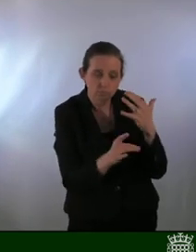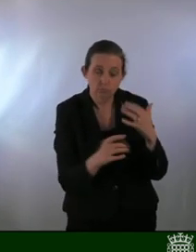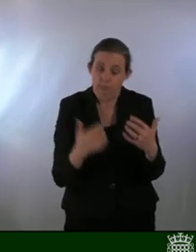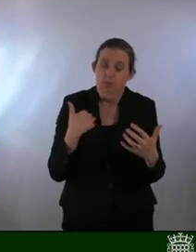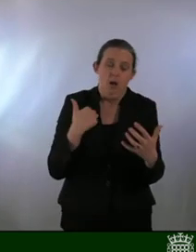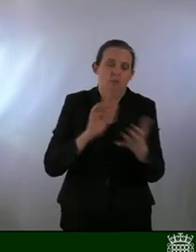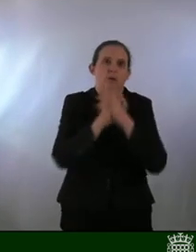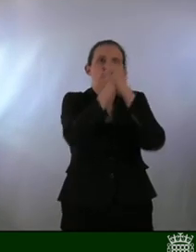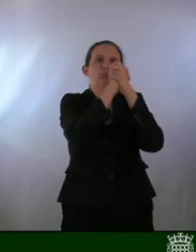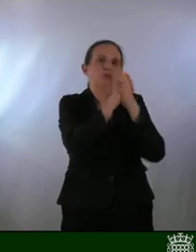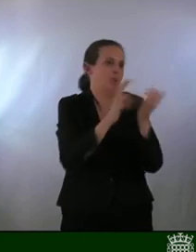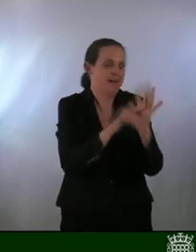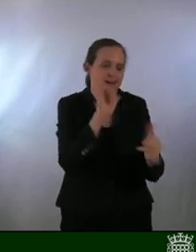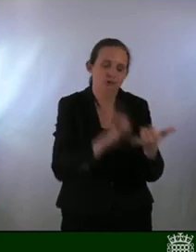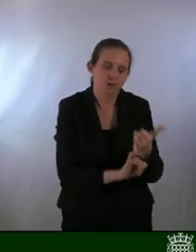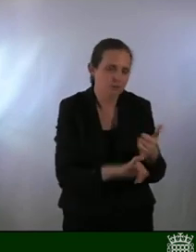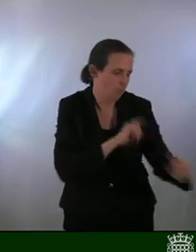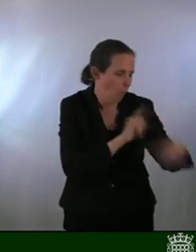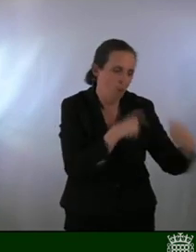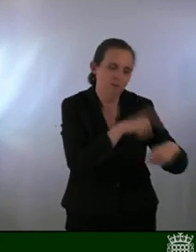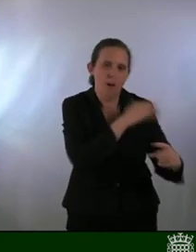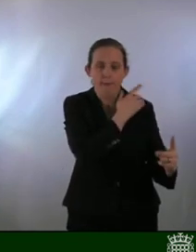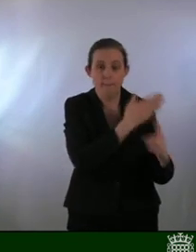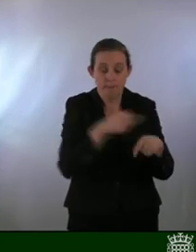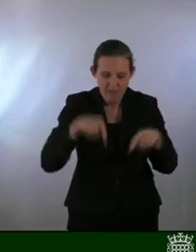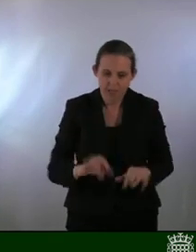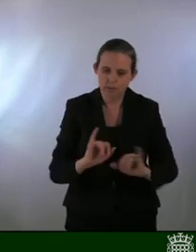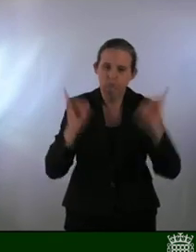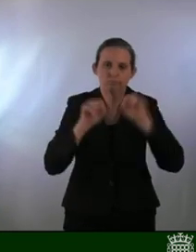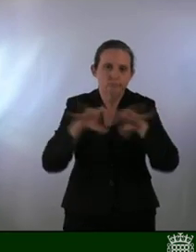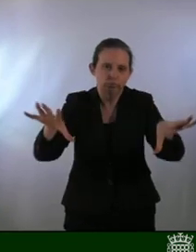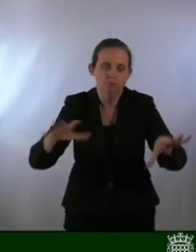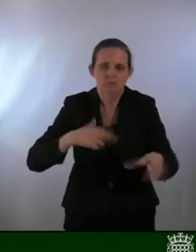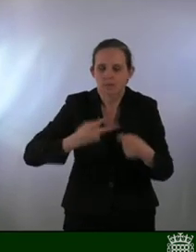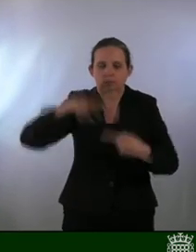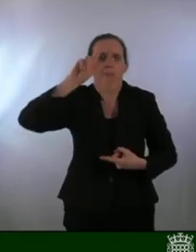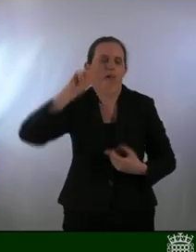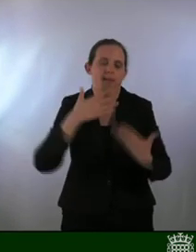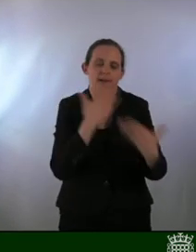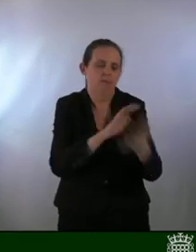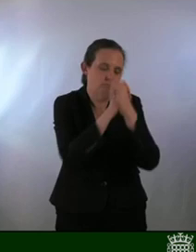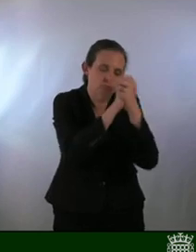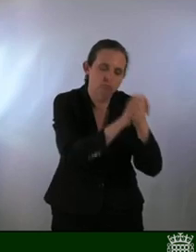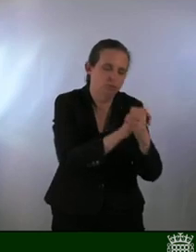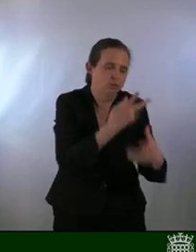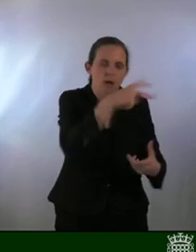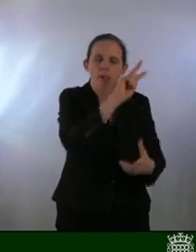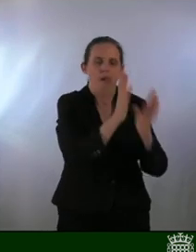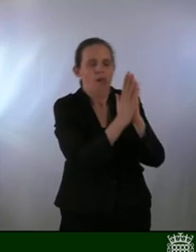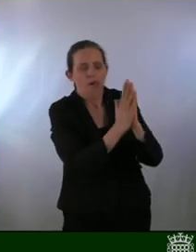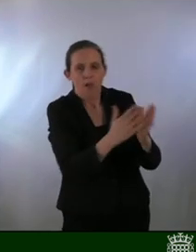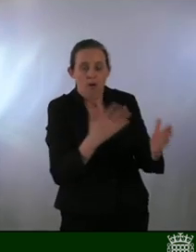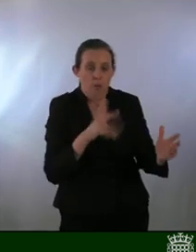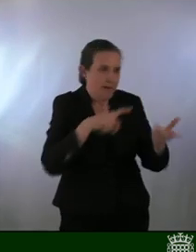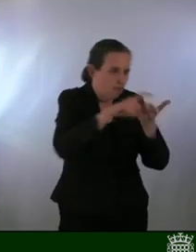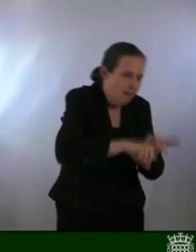NHS all of the time. But in a crisis like this, I'm doubly thankful, because we are reliant on those who